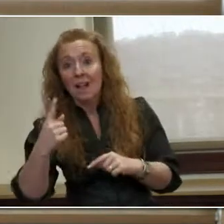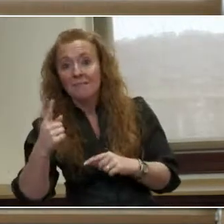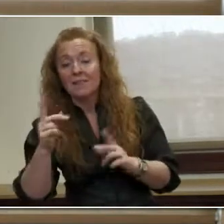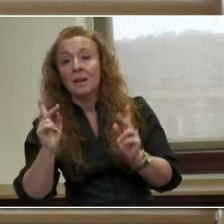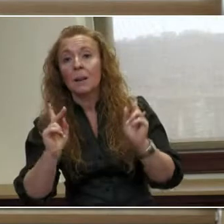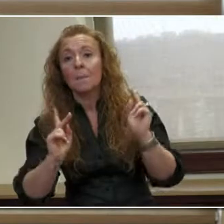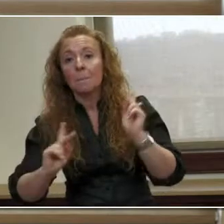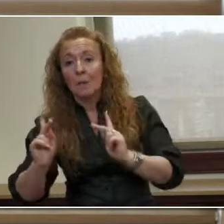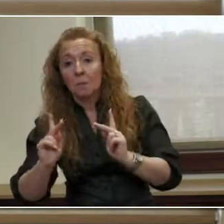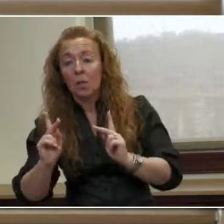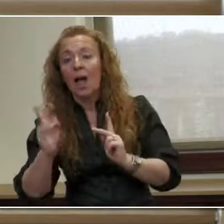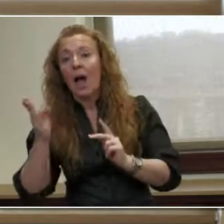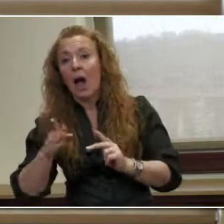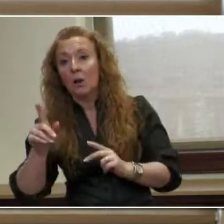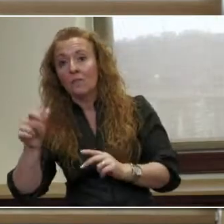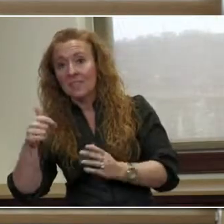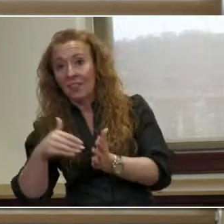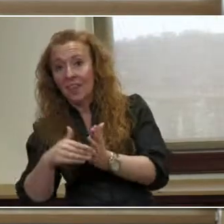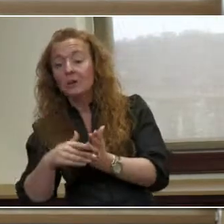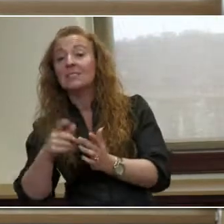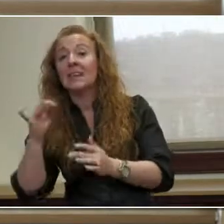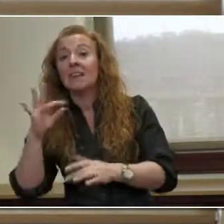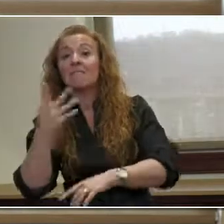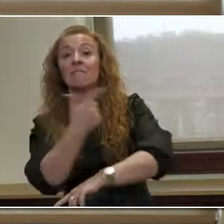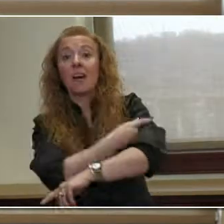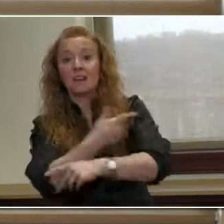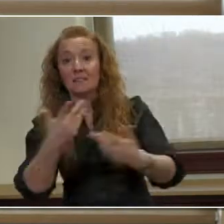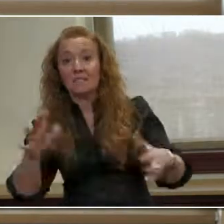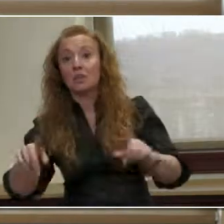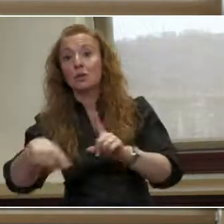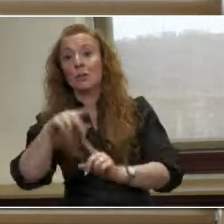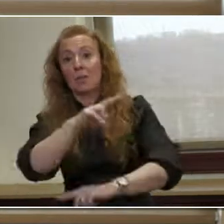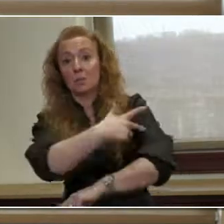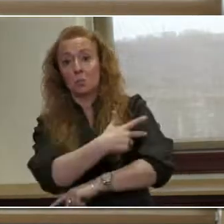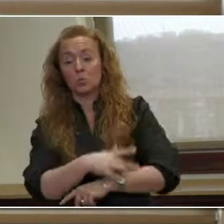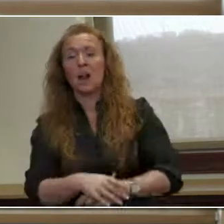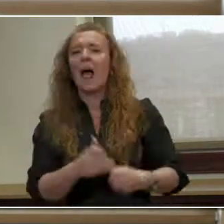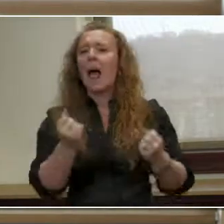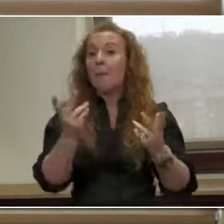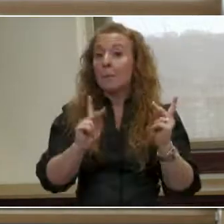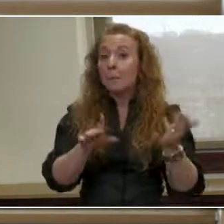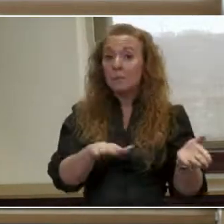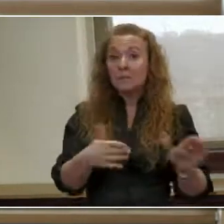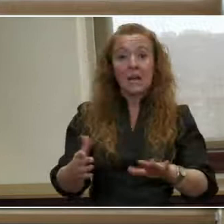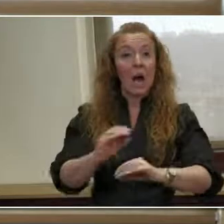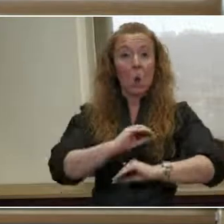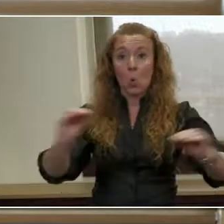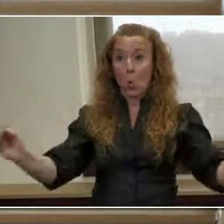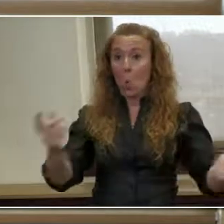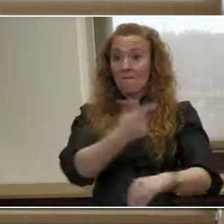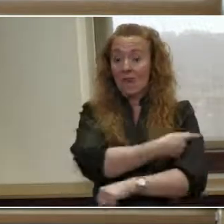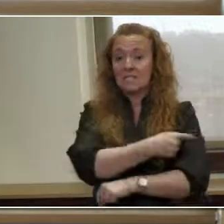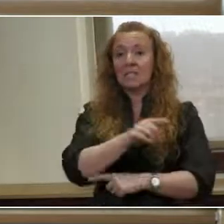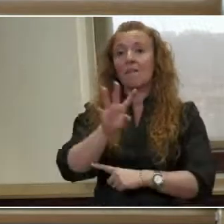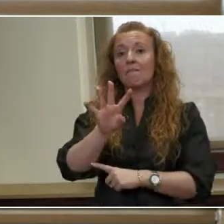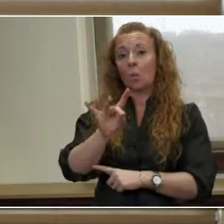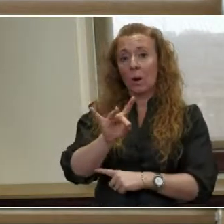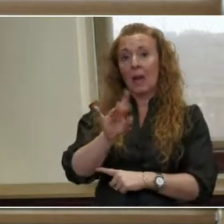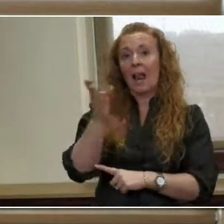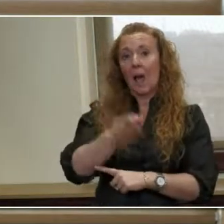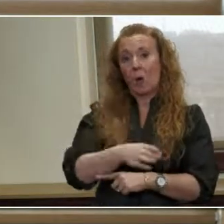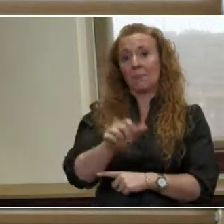who were vaccinated and had a booster dose. The death rate for people without any vaccinations was 48